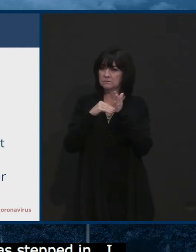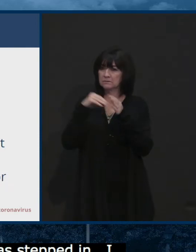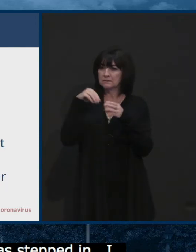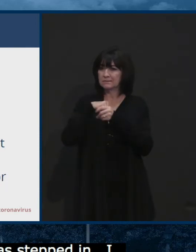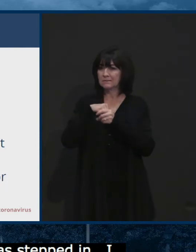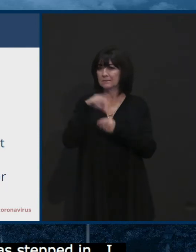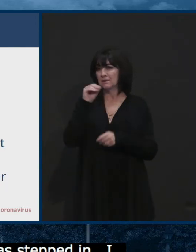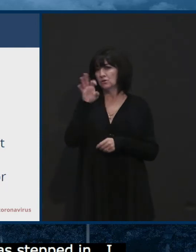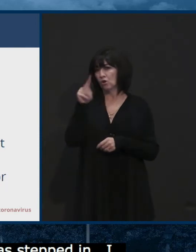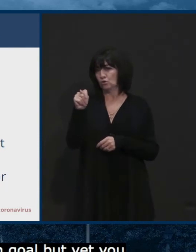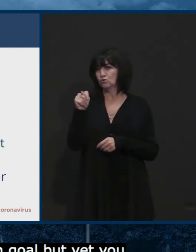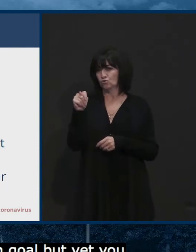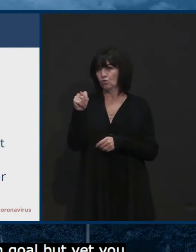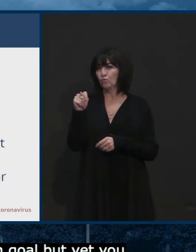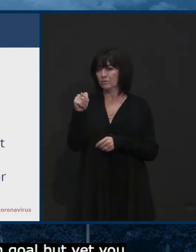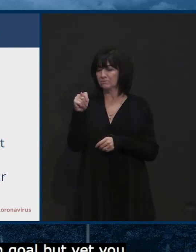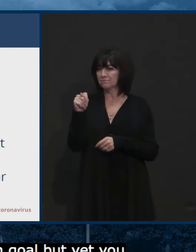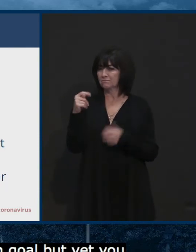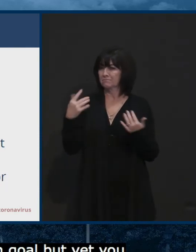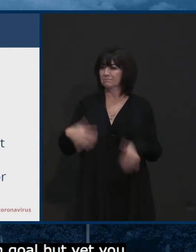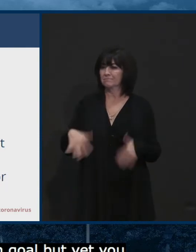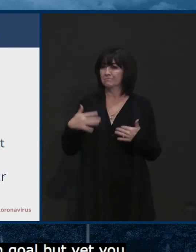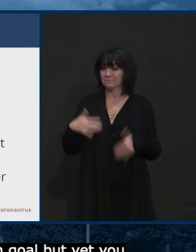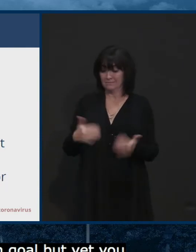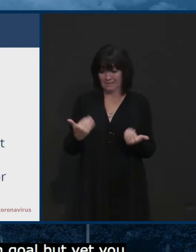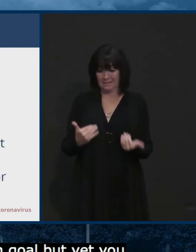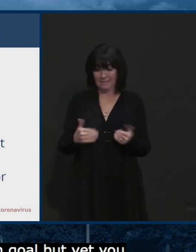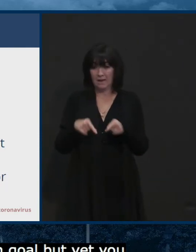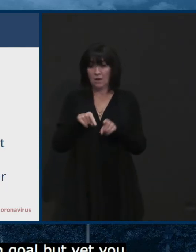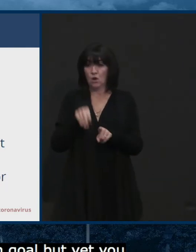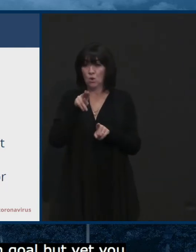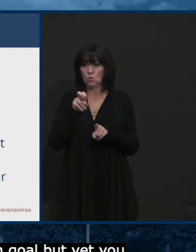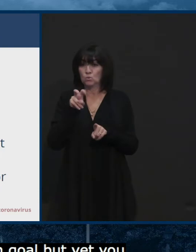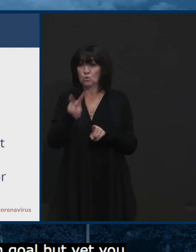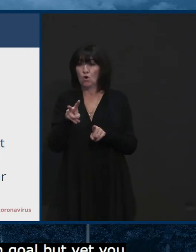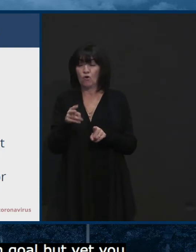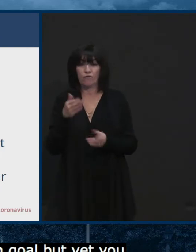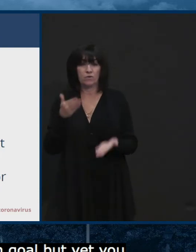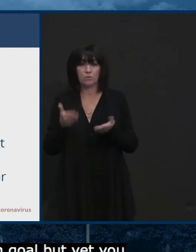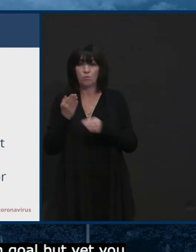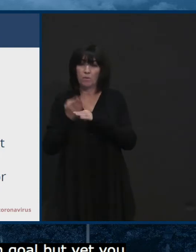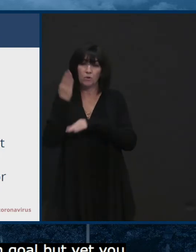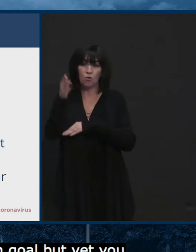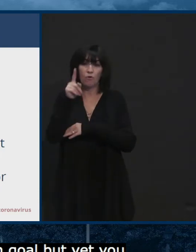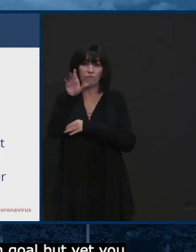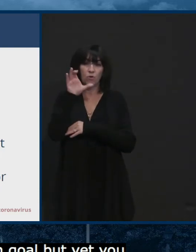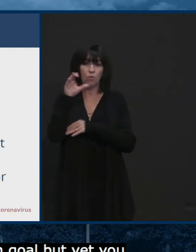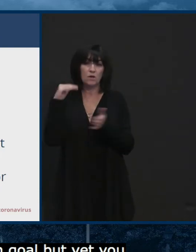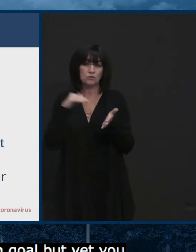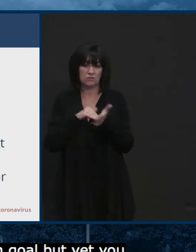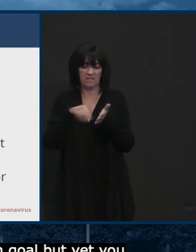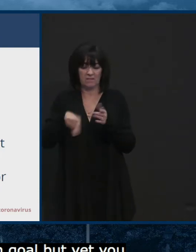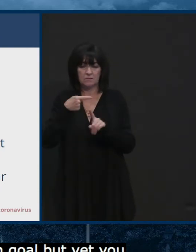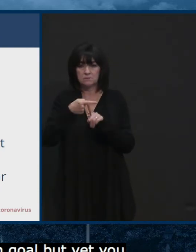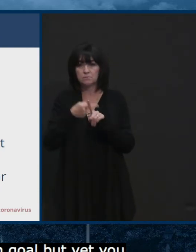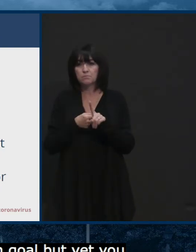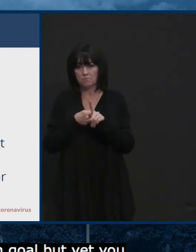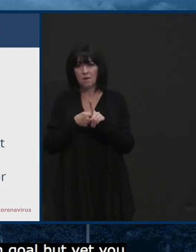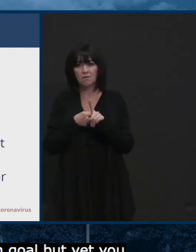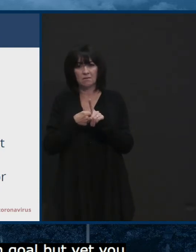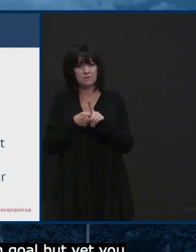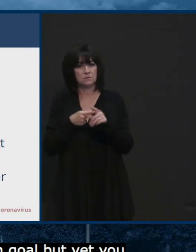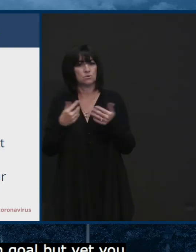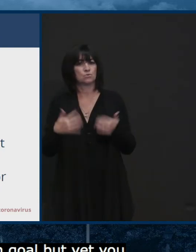130, almost 132,000, and you're on pace to go up over 100,000 again this month.